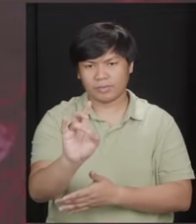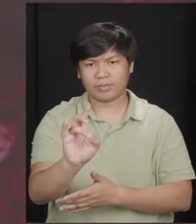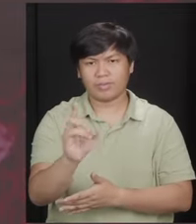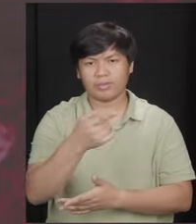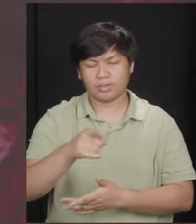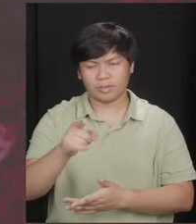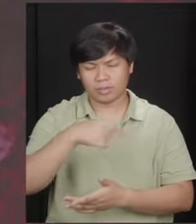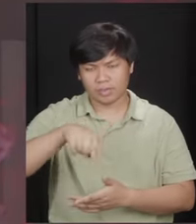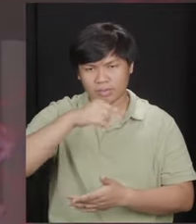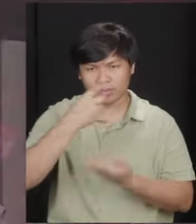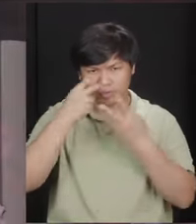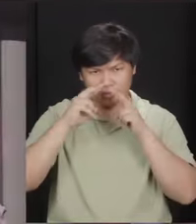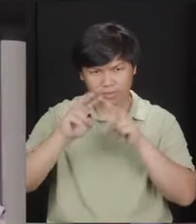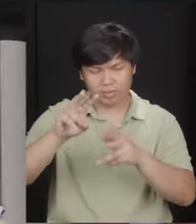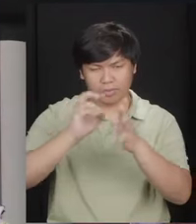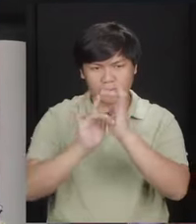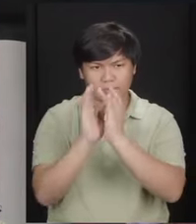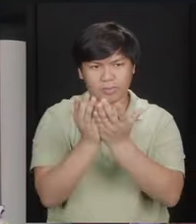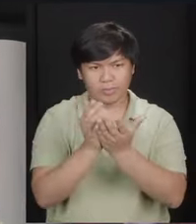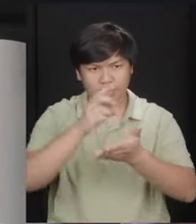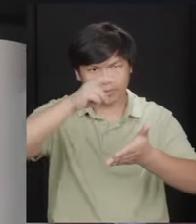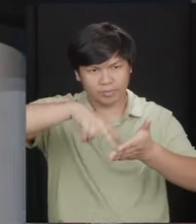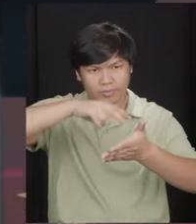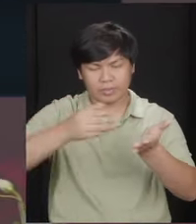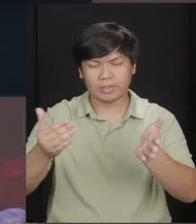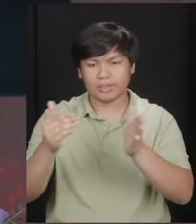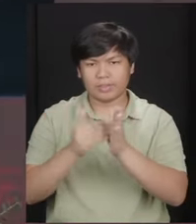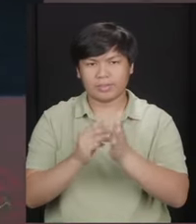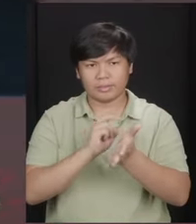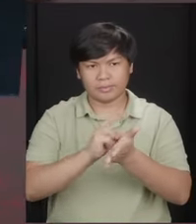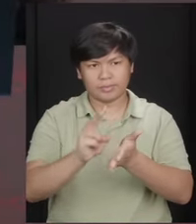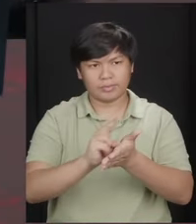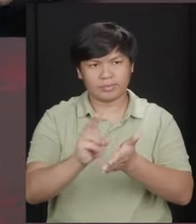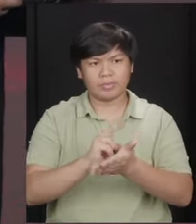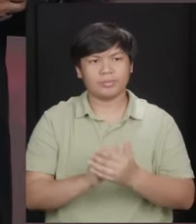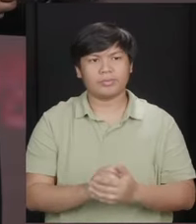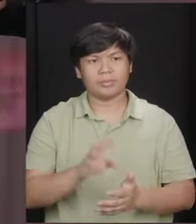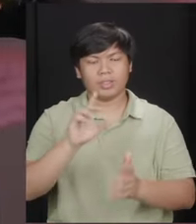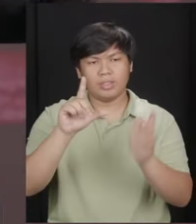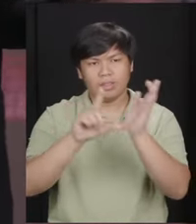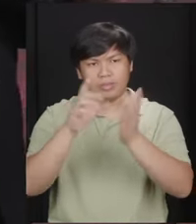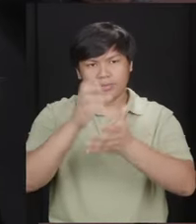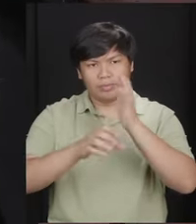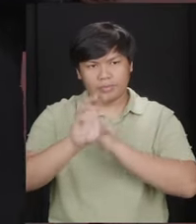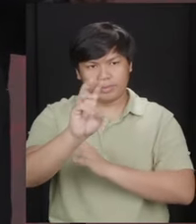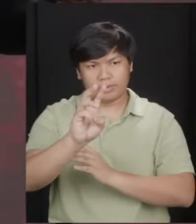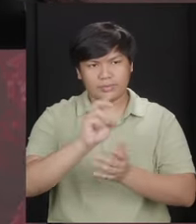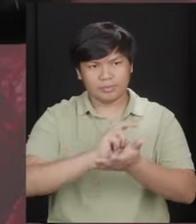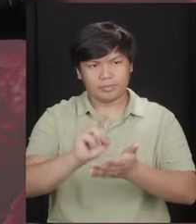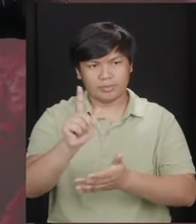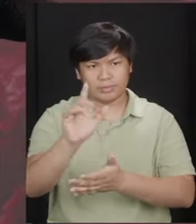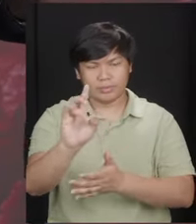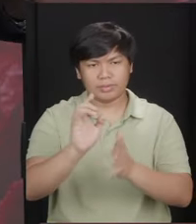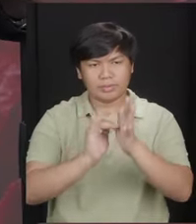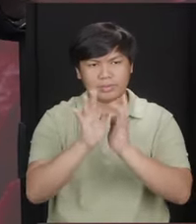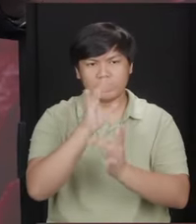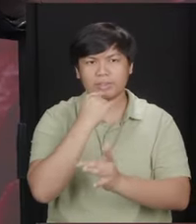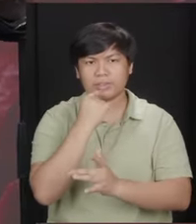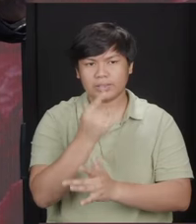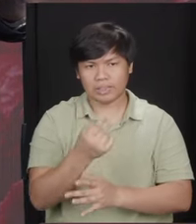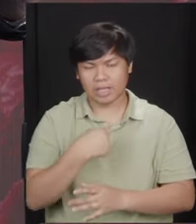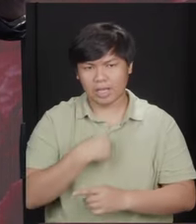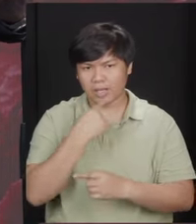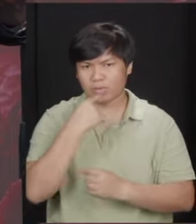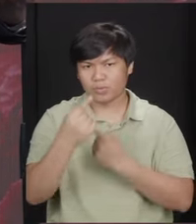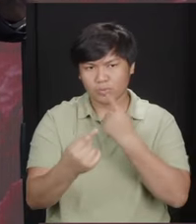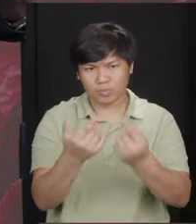you now to look at your Bibles because I'll read the first verse again for you. Luke 6, 27. Jesus said, "But I